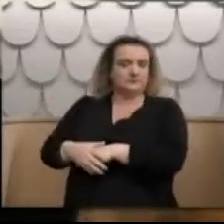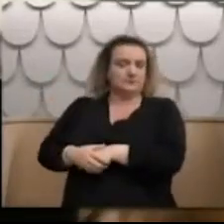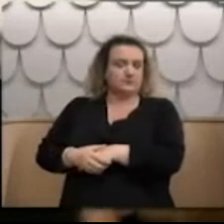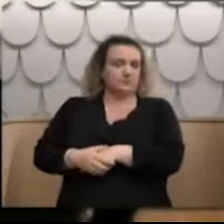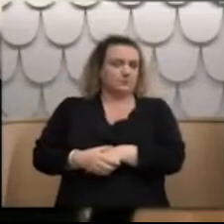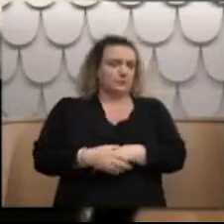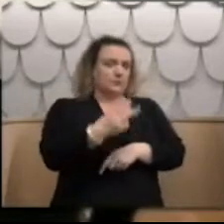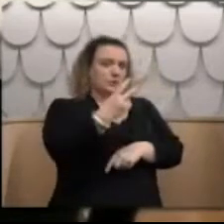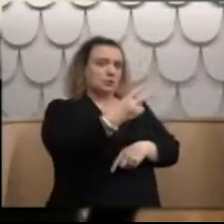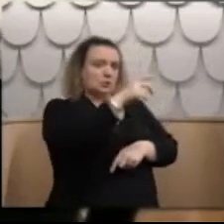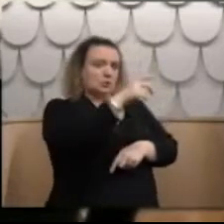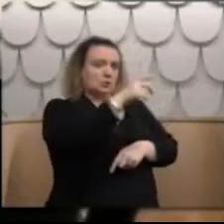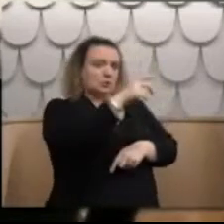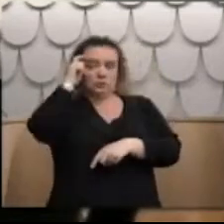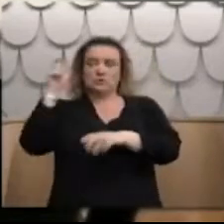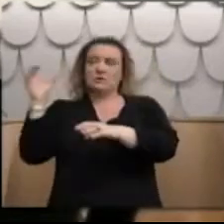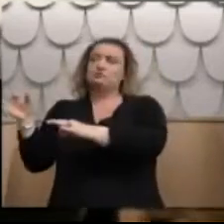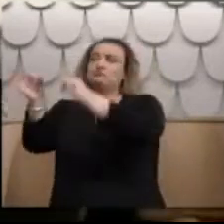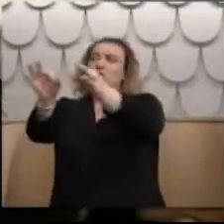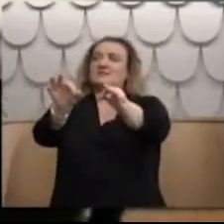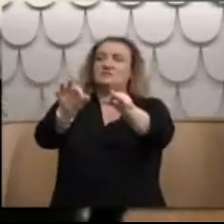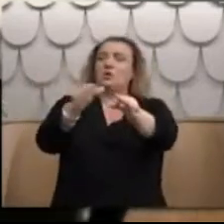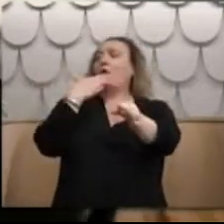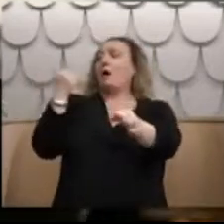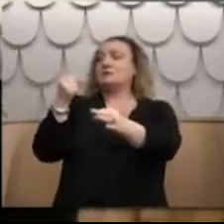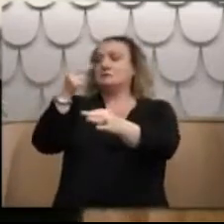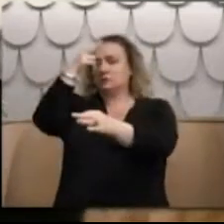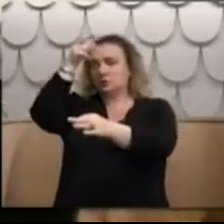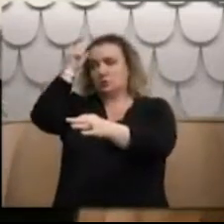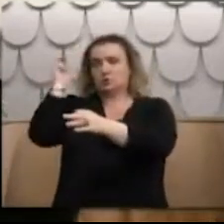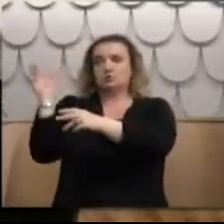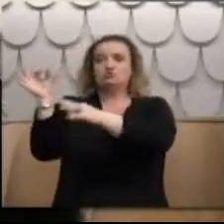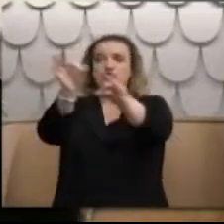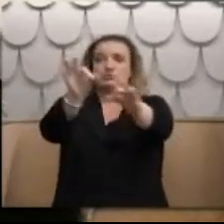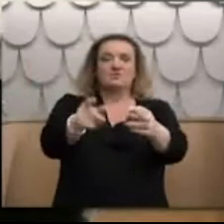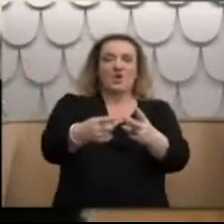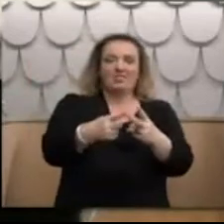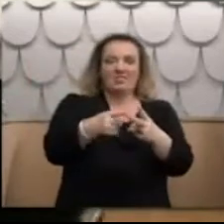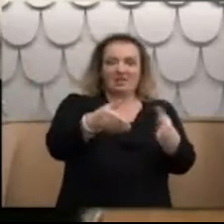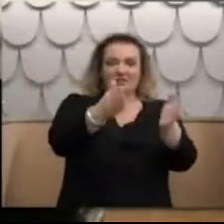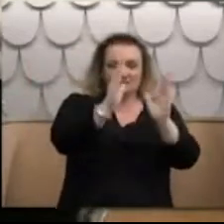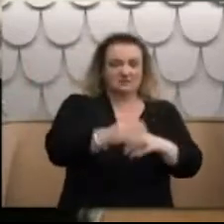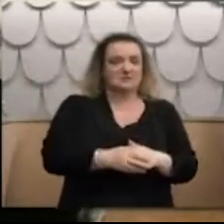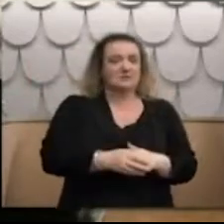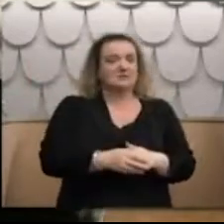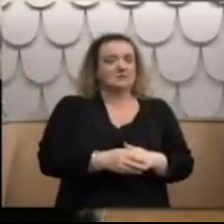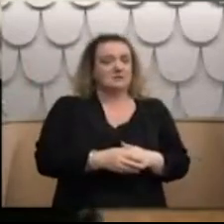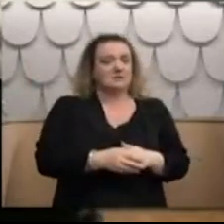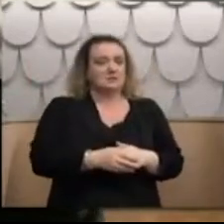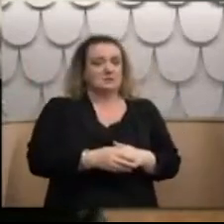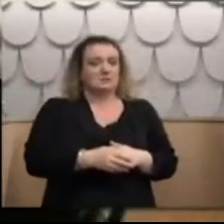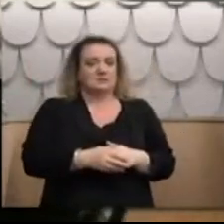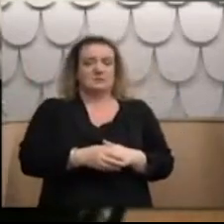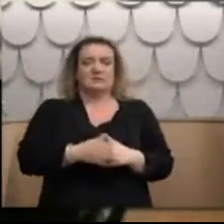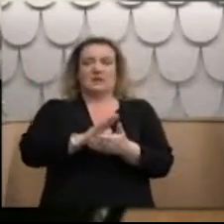Mana and Tane got transferred to another unit because Howard Lawrence was in the unit that I was in, and Howard Lawrence didn't want them